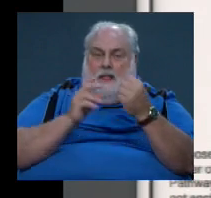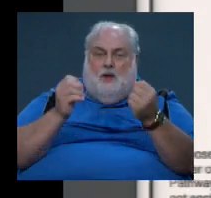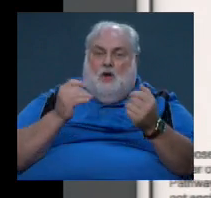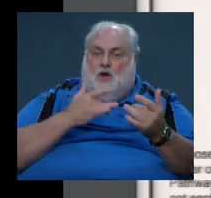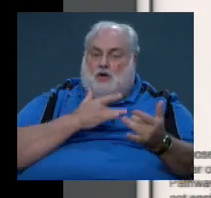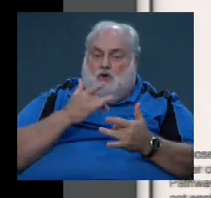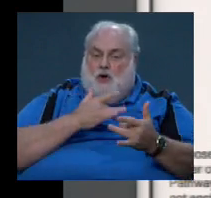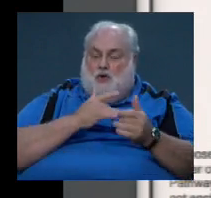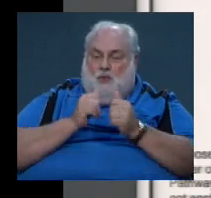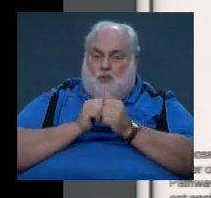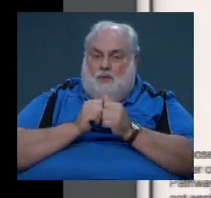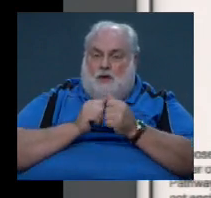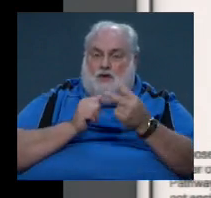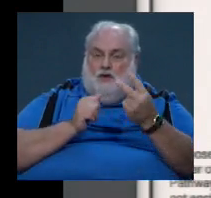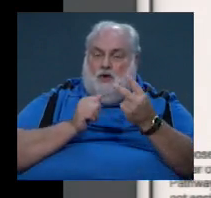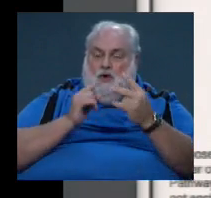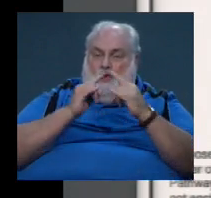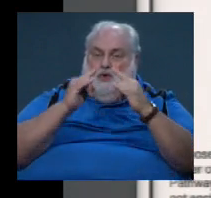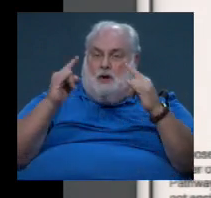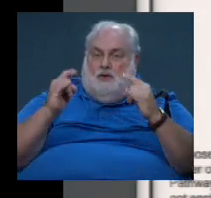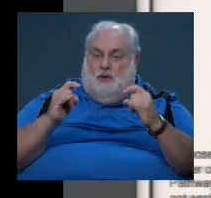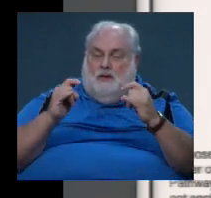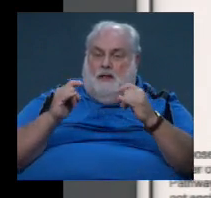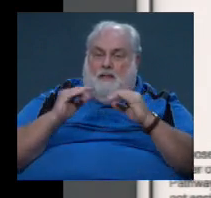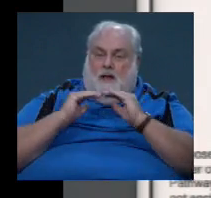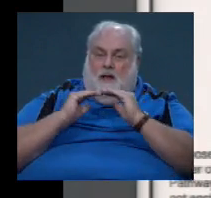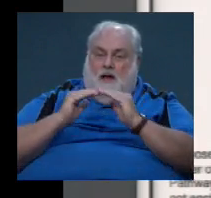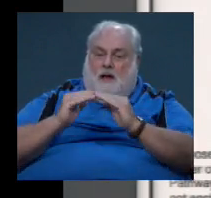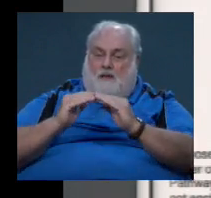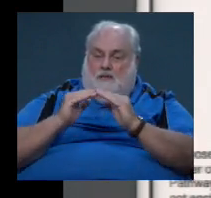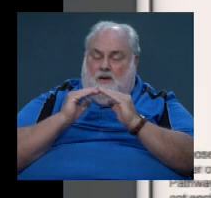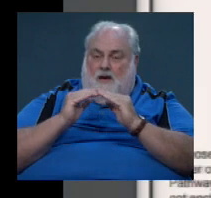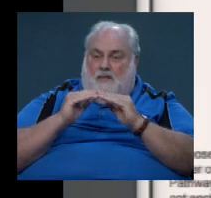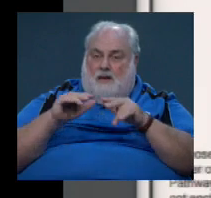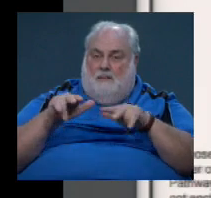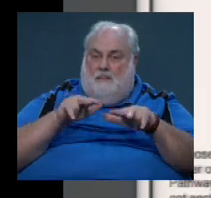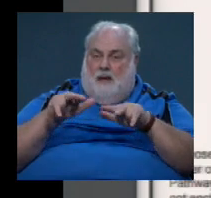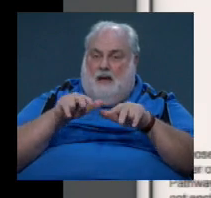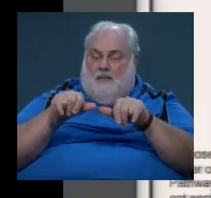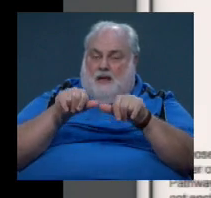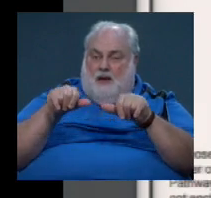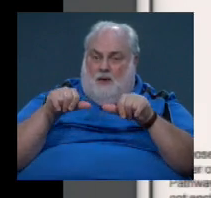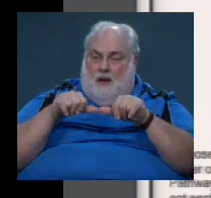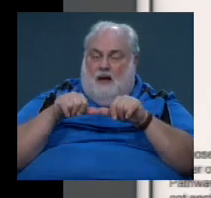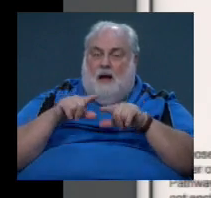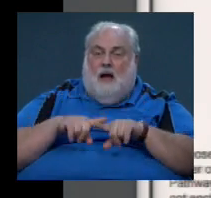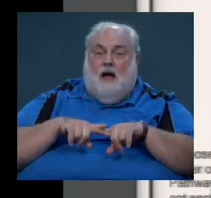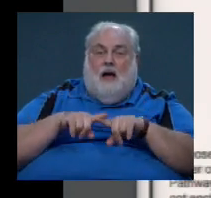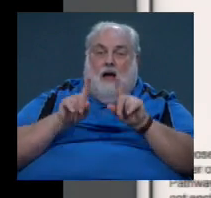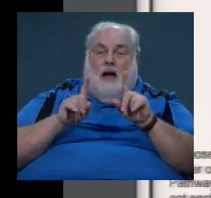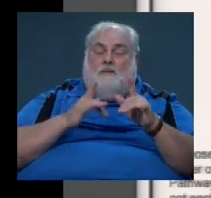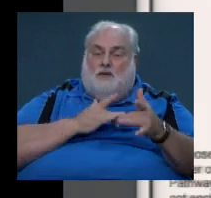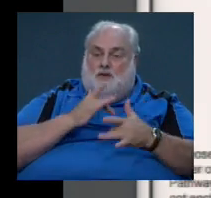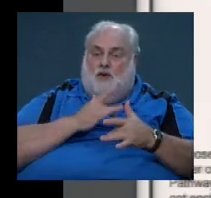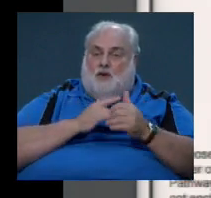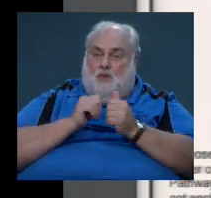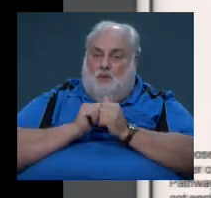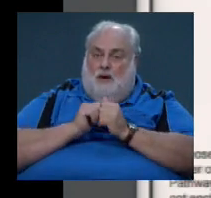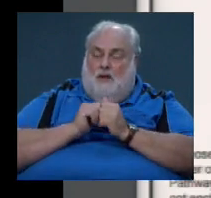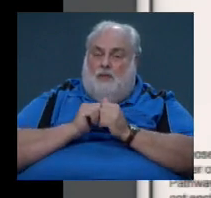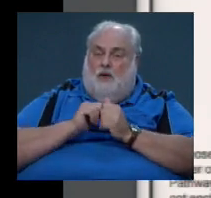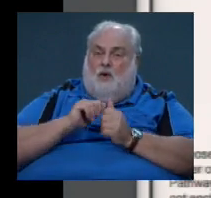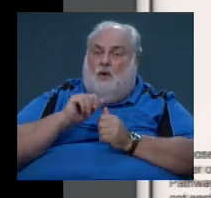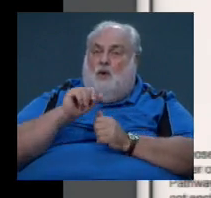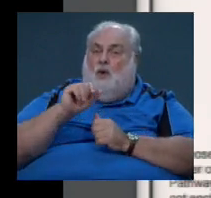with the proposed addition of the 2 gazebo structures and the roof covers over the existing pathway areas. However, staff does have concerns with the proposed